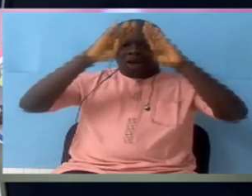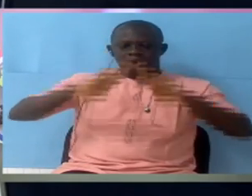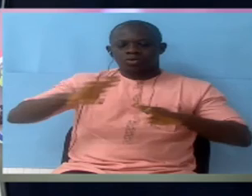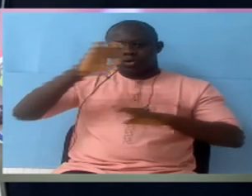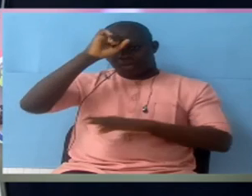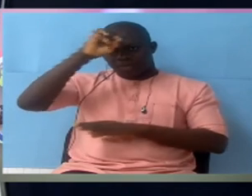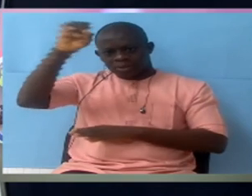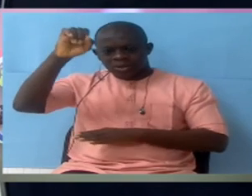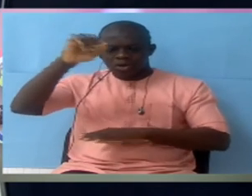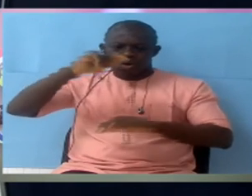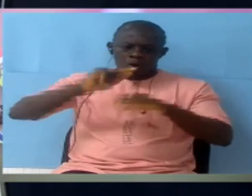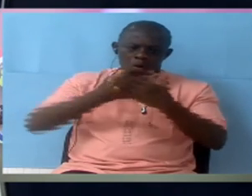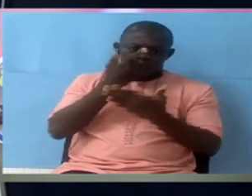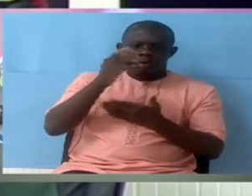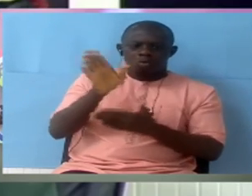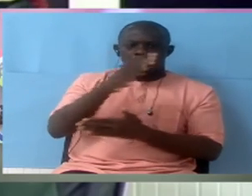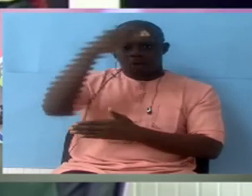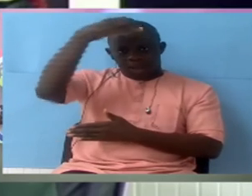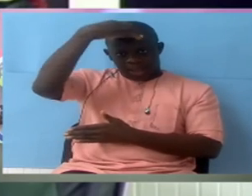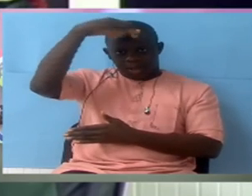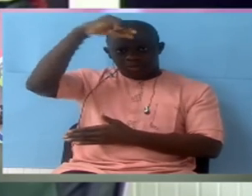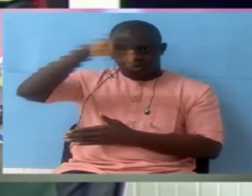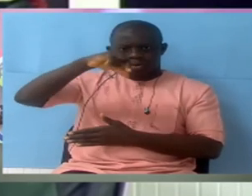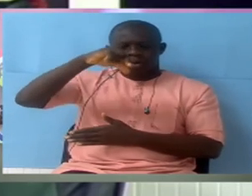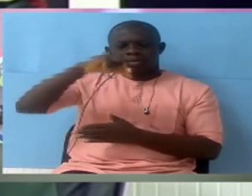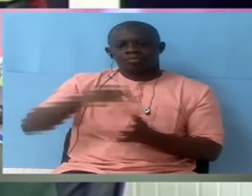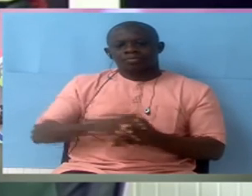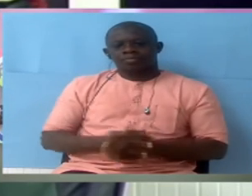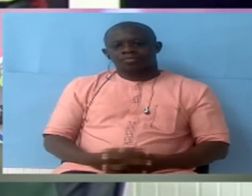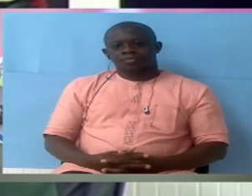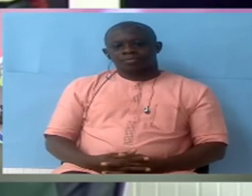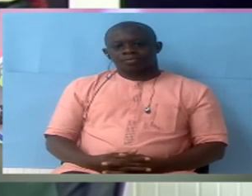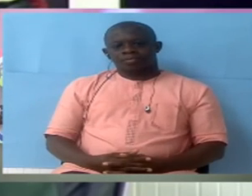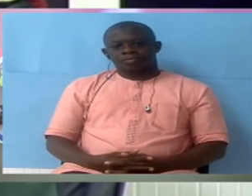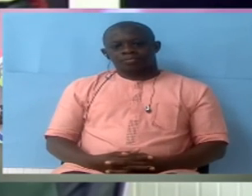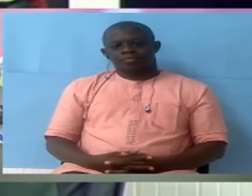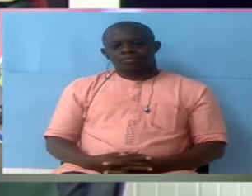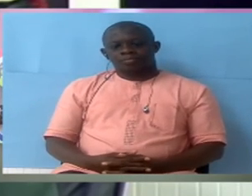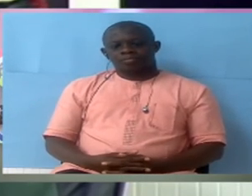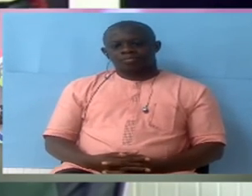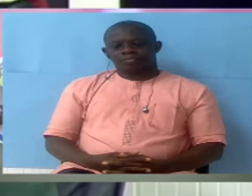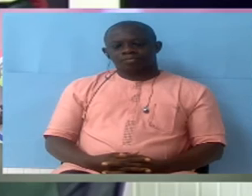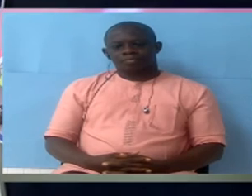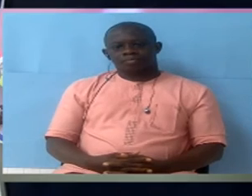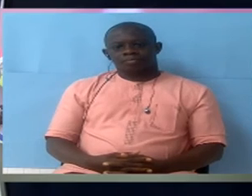or at the headquarters. Dama fogon ne rek ma ngey dem state house wala ci headquarters ba.